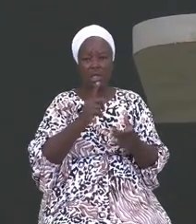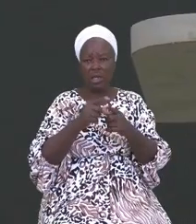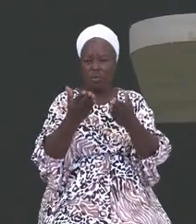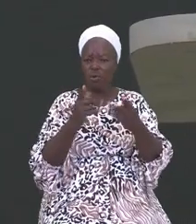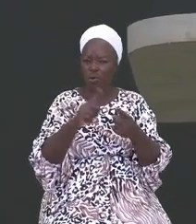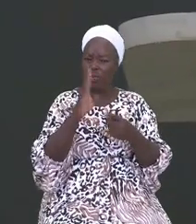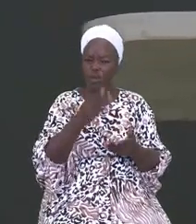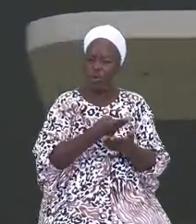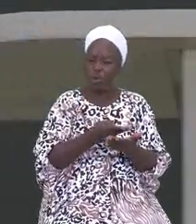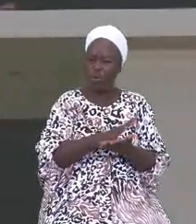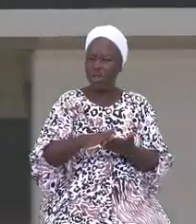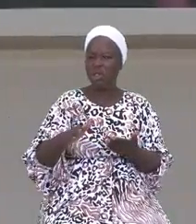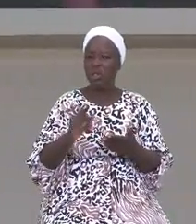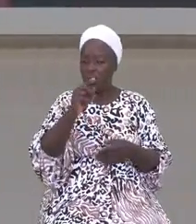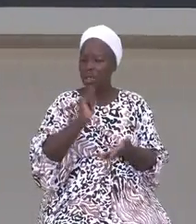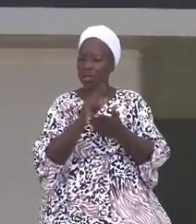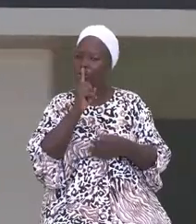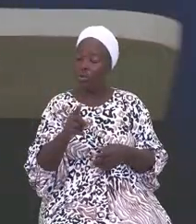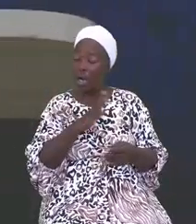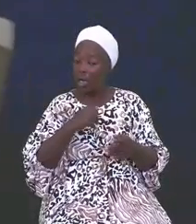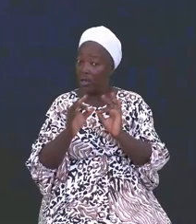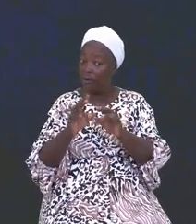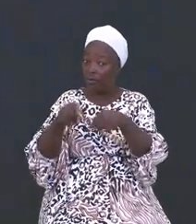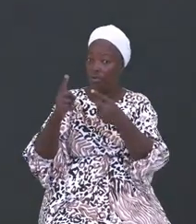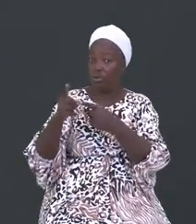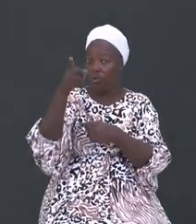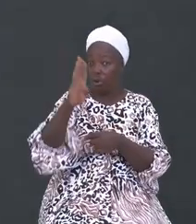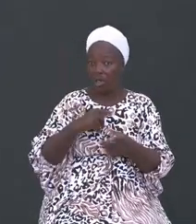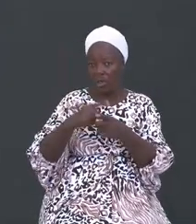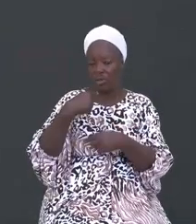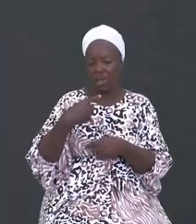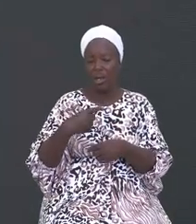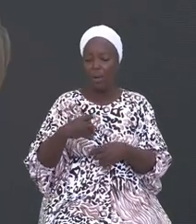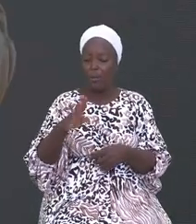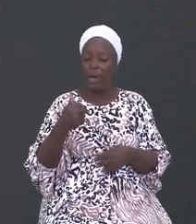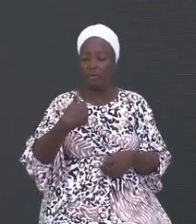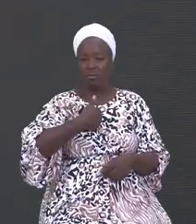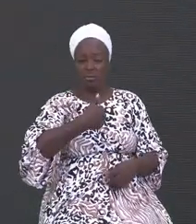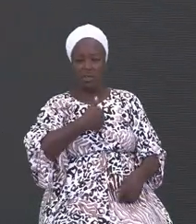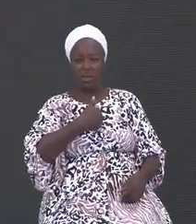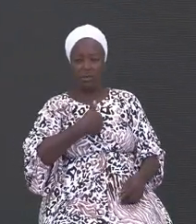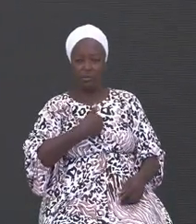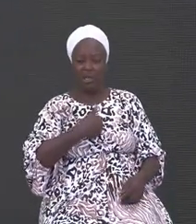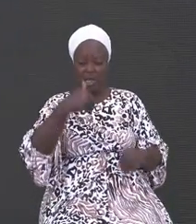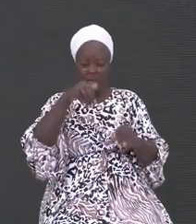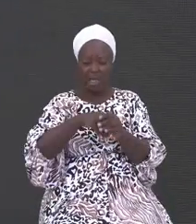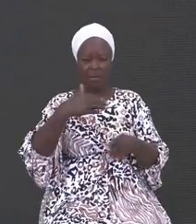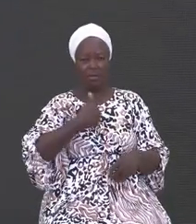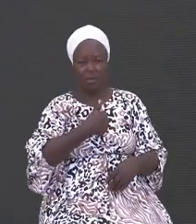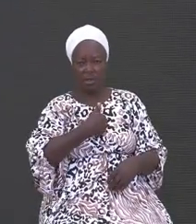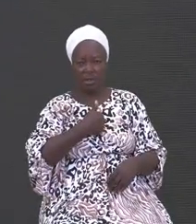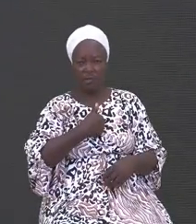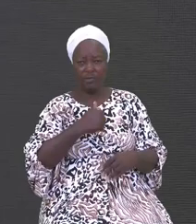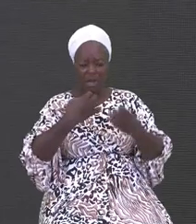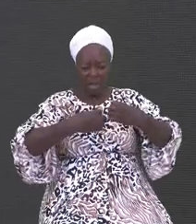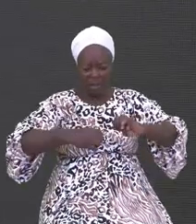a fact. And if you go to God and you say, Lord, by myself, in my self effort,